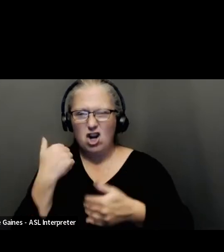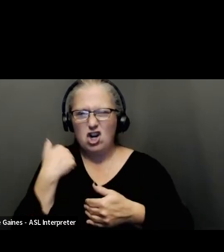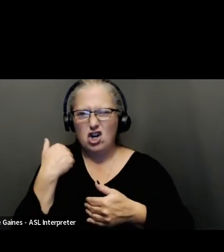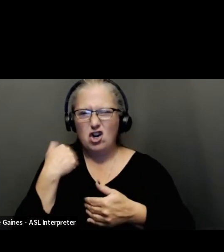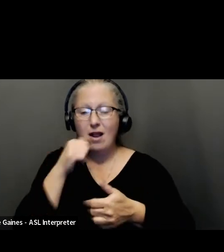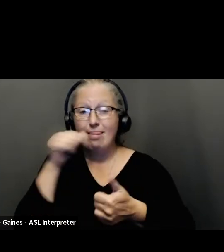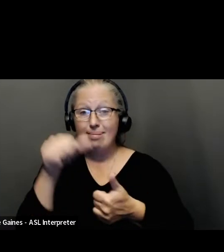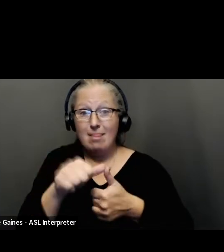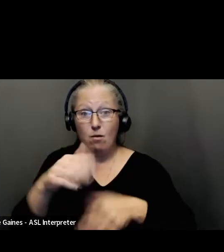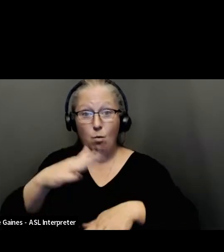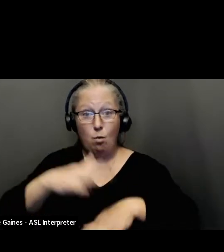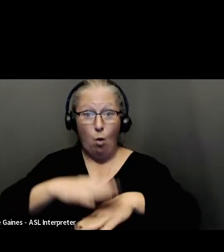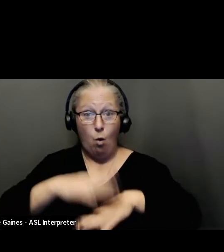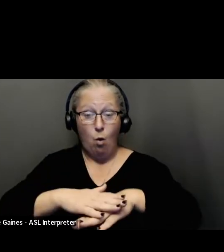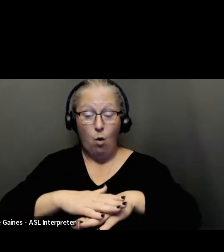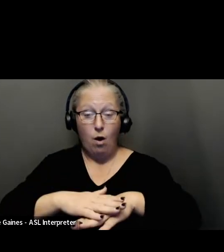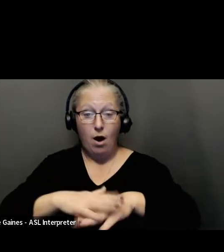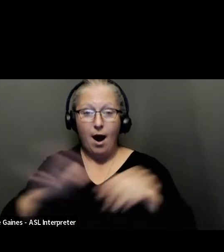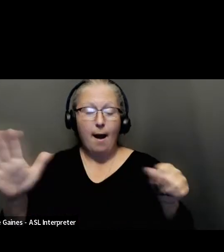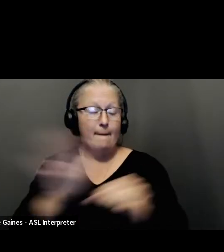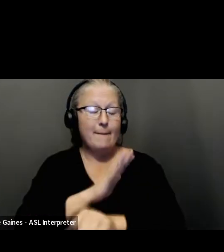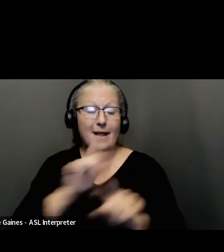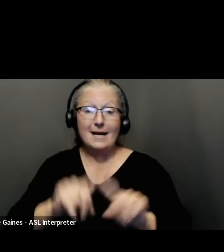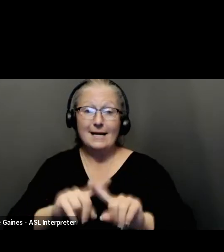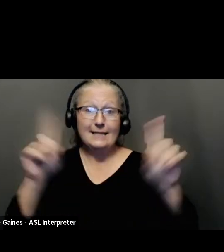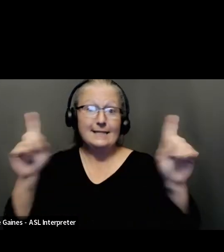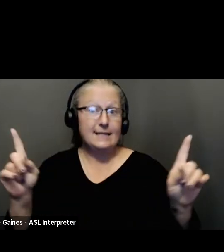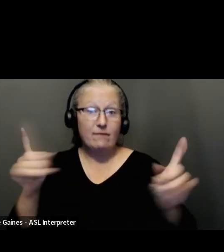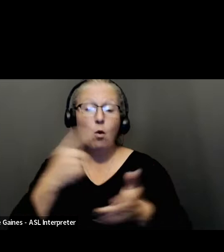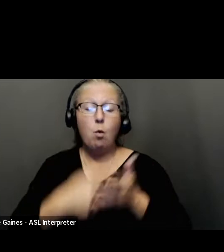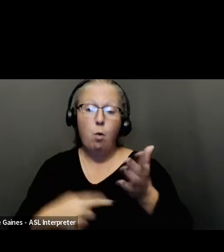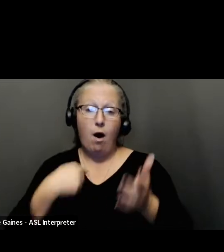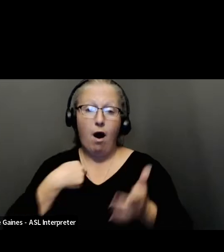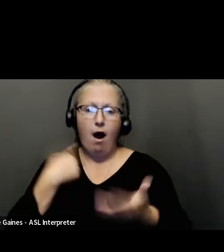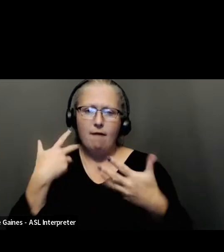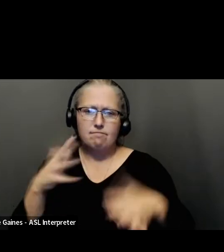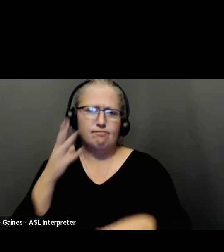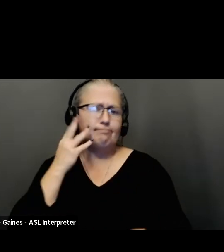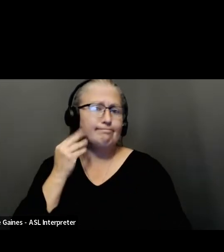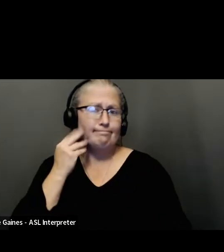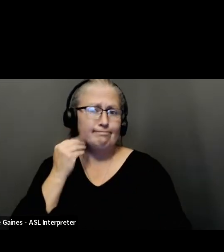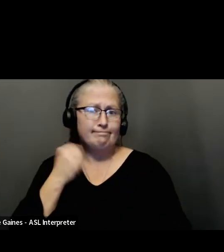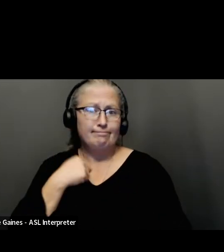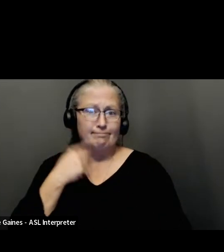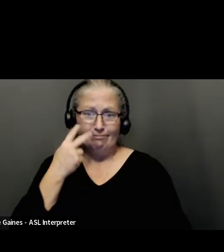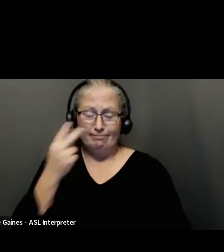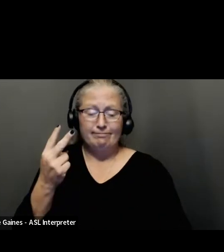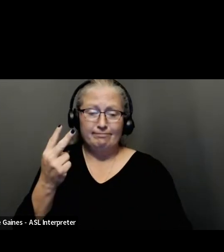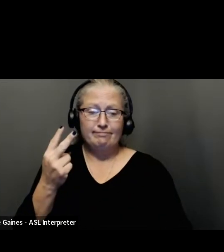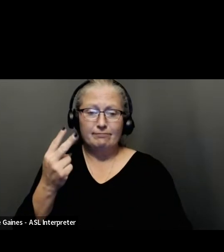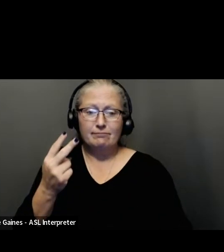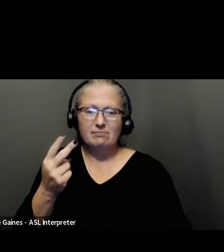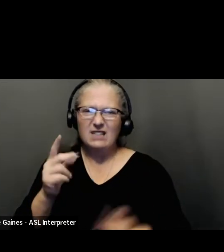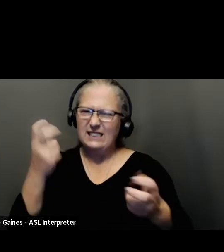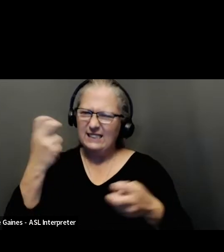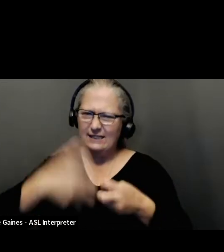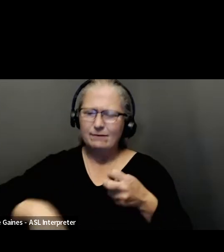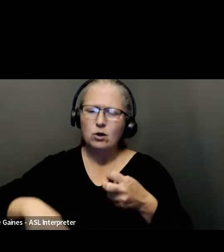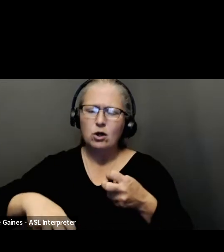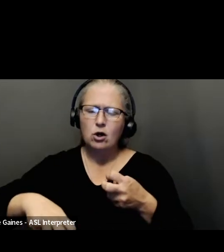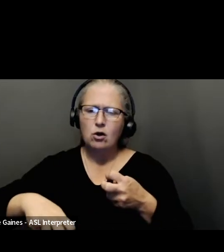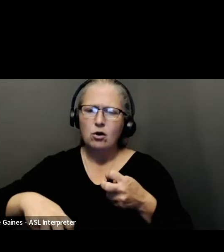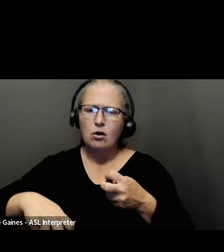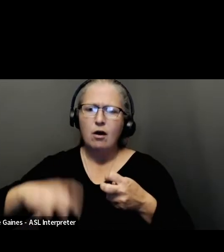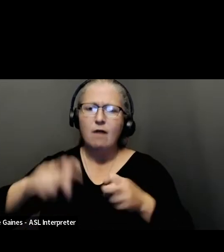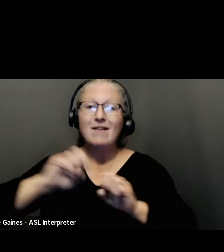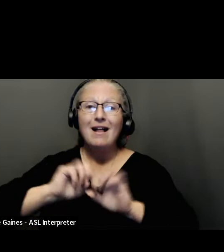of warning is completely different from what I have experienced. It's been difficult to